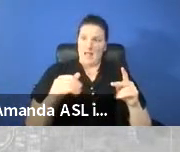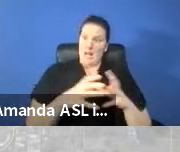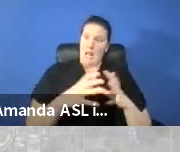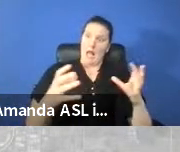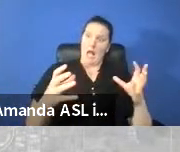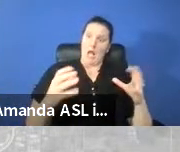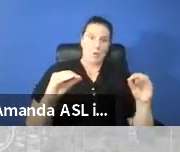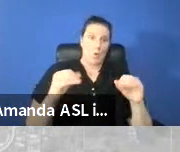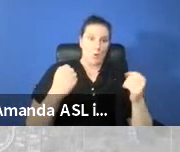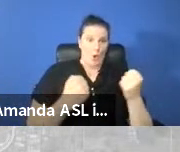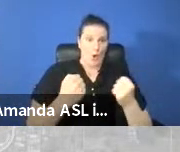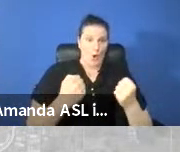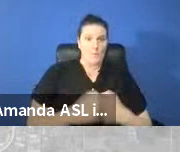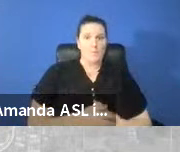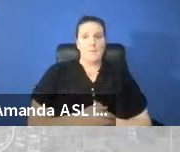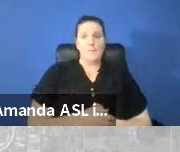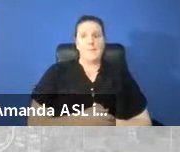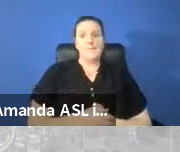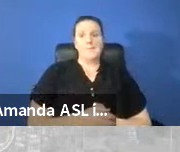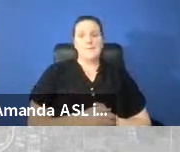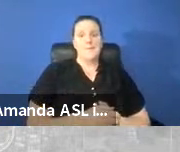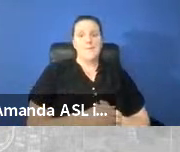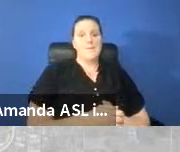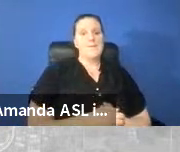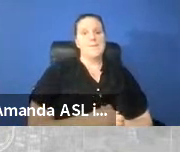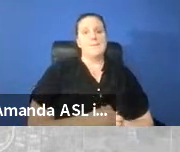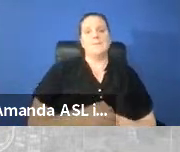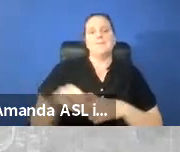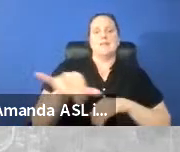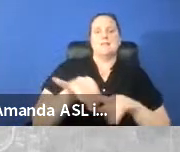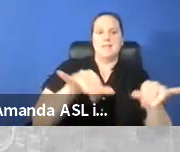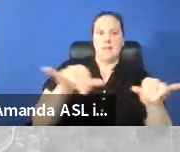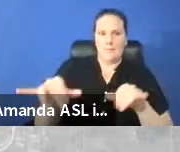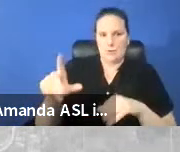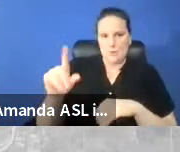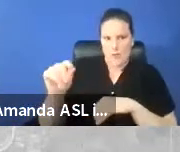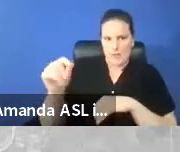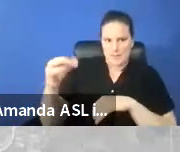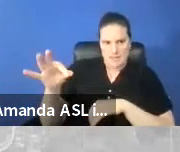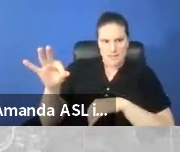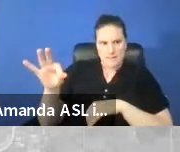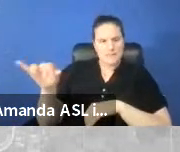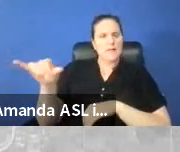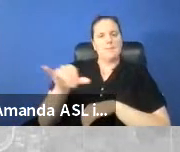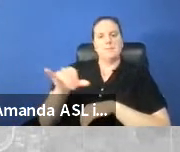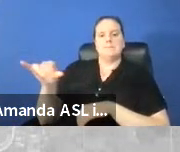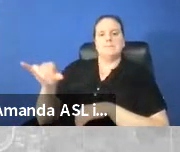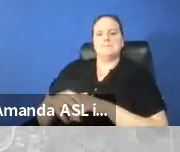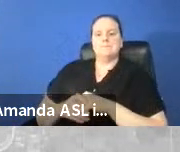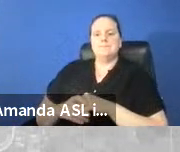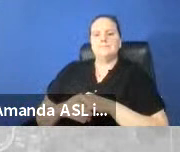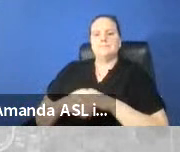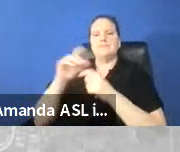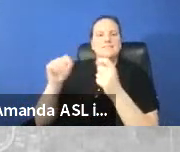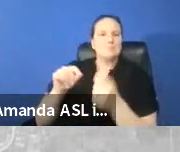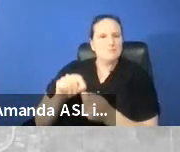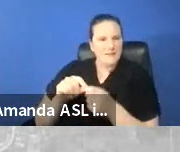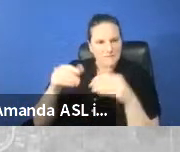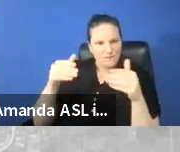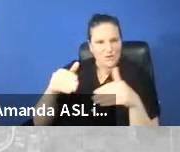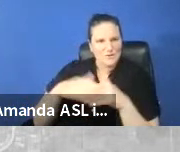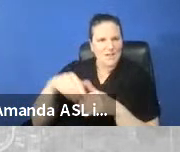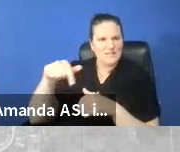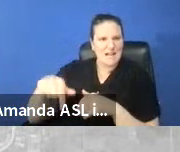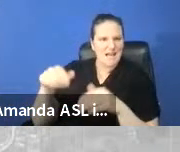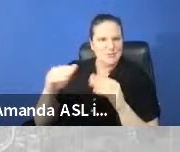significant. And then it's similar in 2019, particularly concentrated in